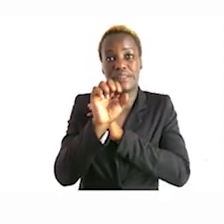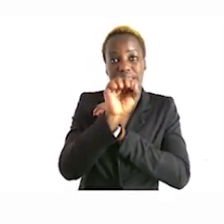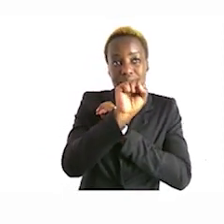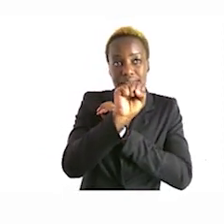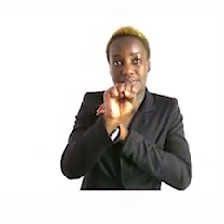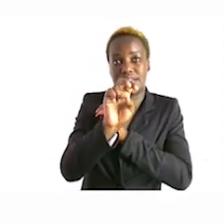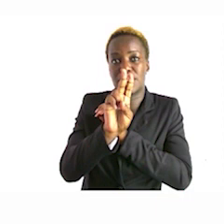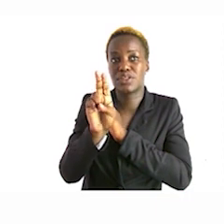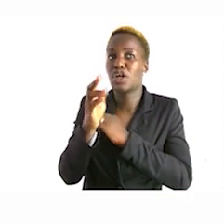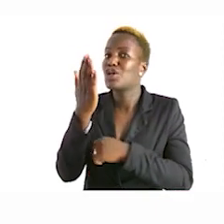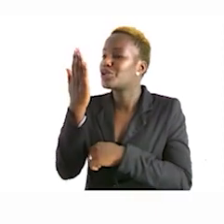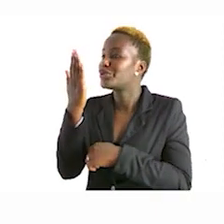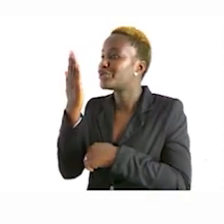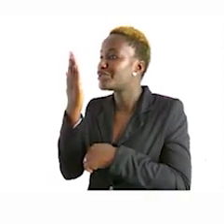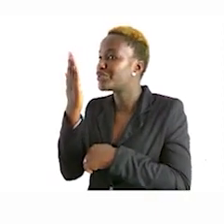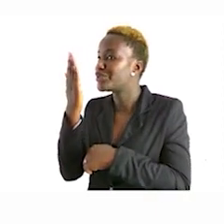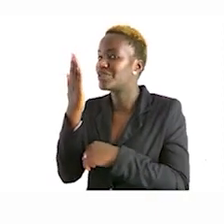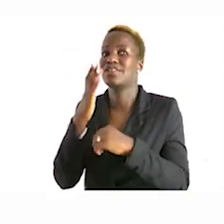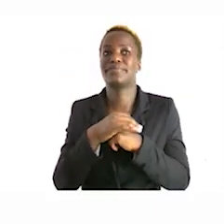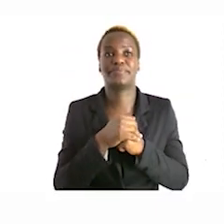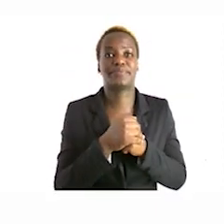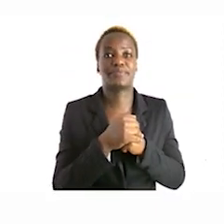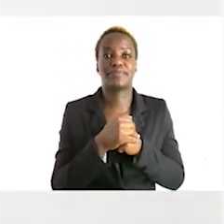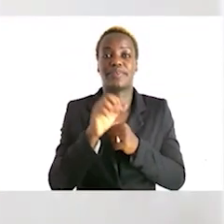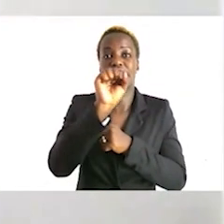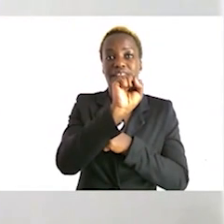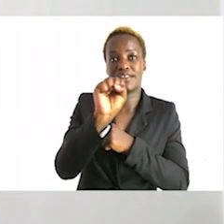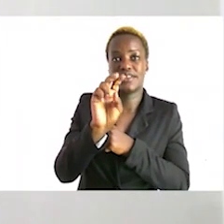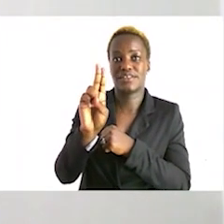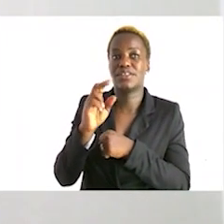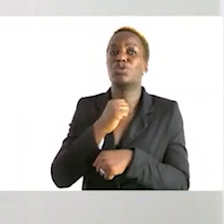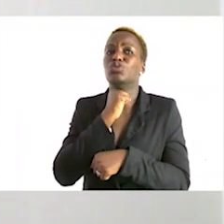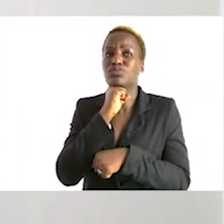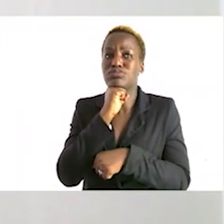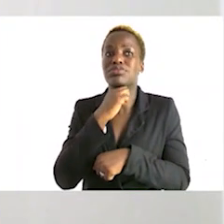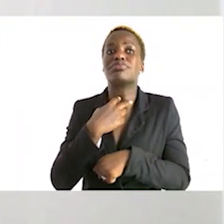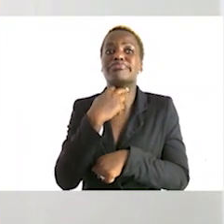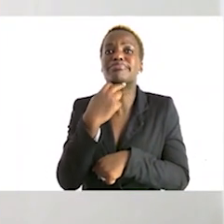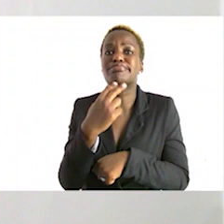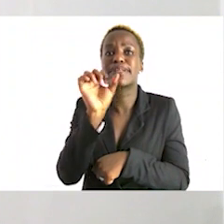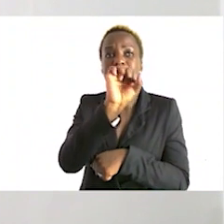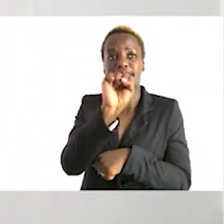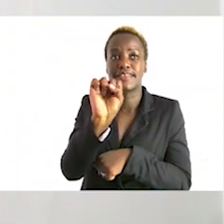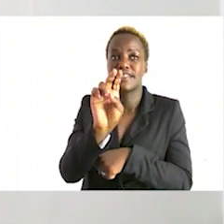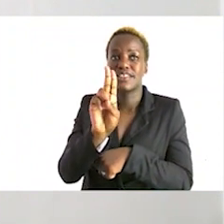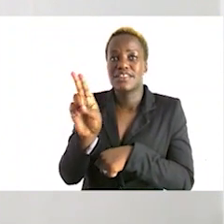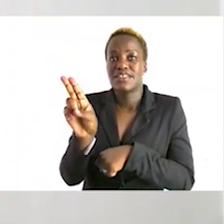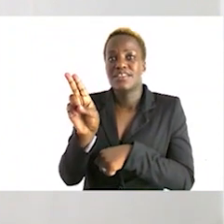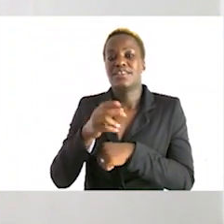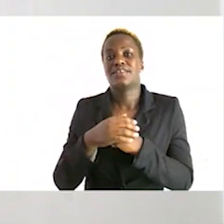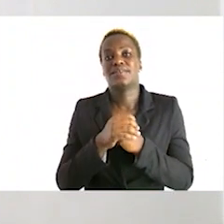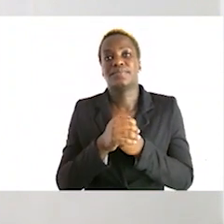sh sound, okay? How do you say the sh sound? With the sh sound, I'll quickly show you, just